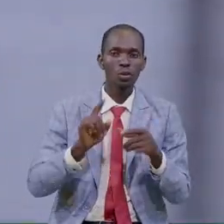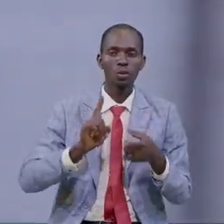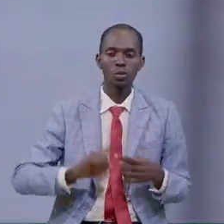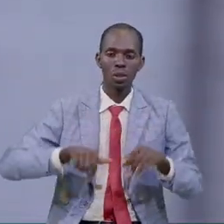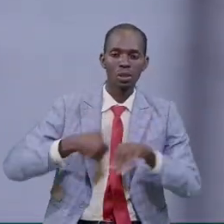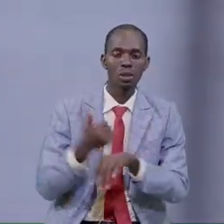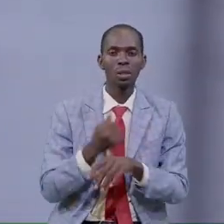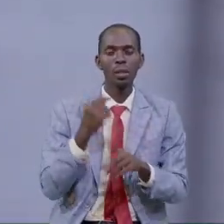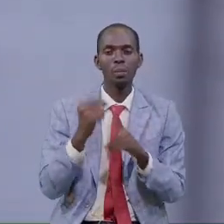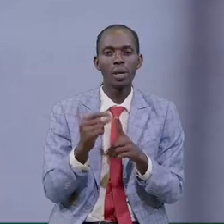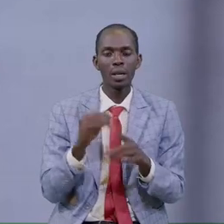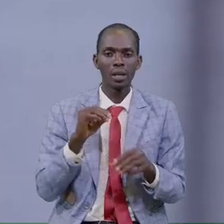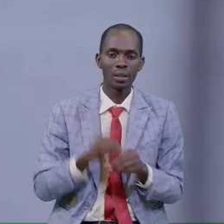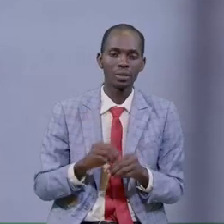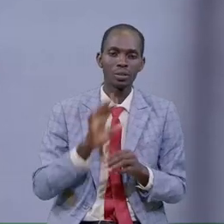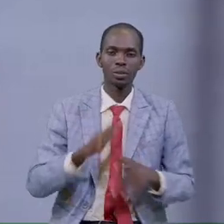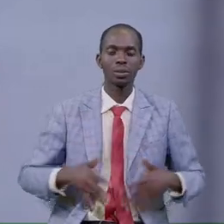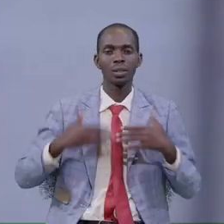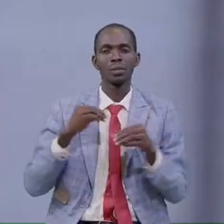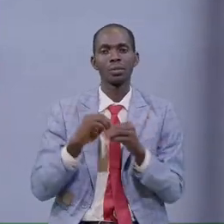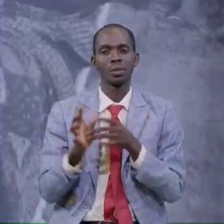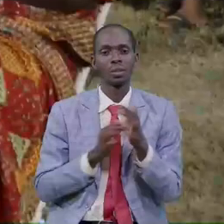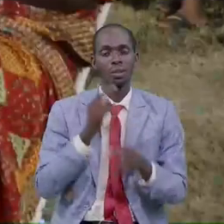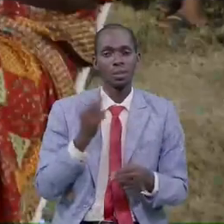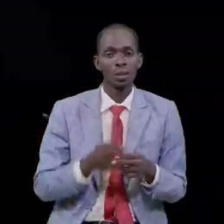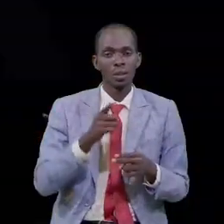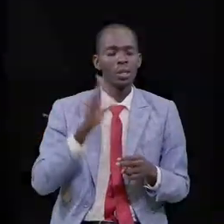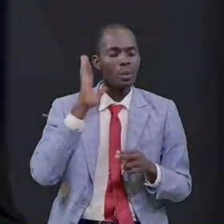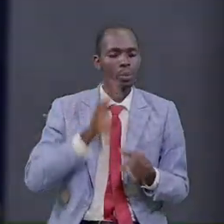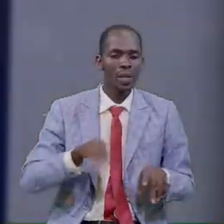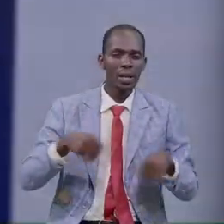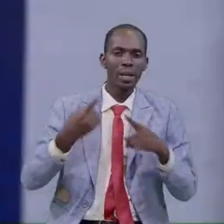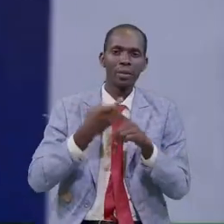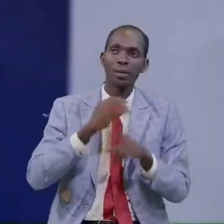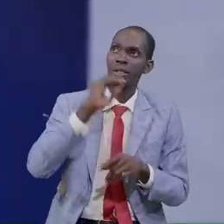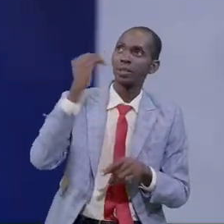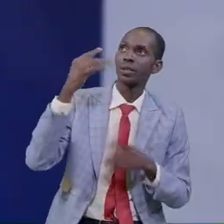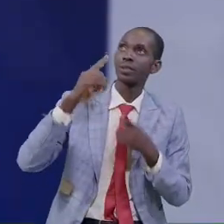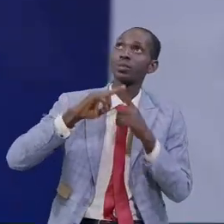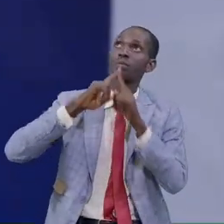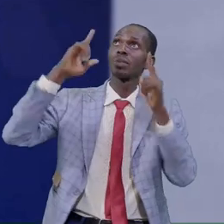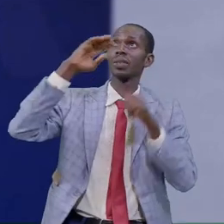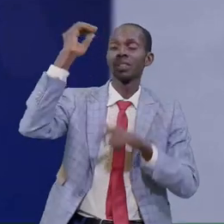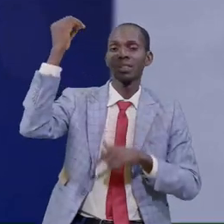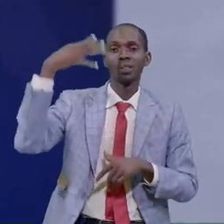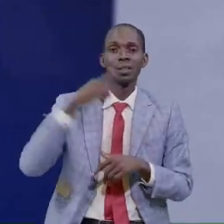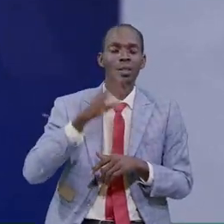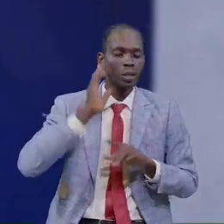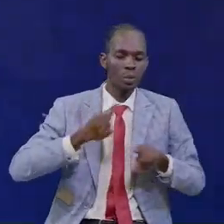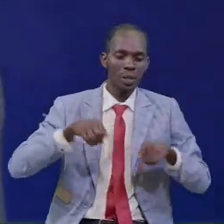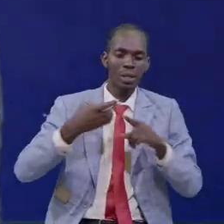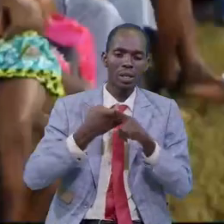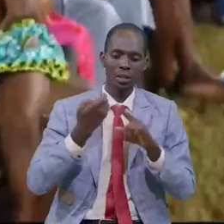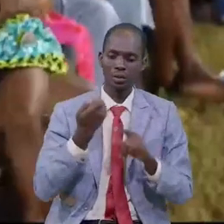life. De confirmer la parole you will dans go votre from vie. Grace to grace. Vous irez de grâce à grâce. You will go from strength to strength. Vous irez de force à